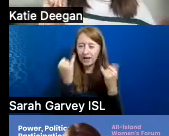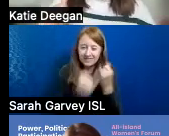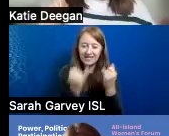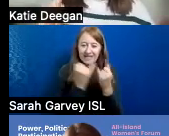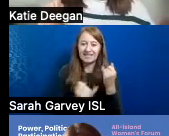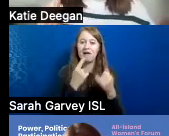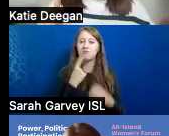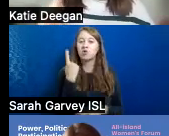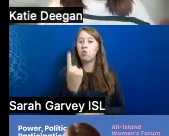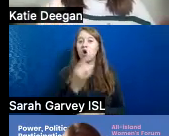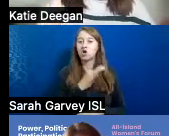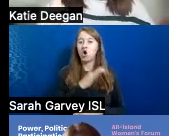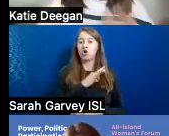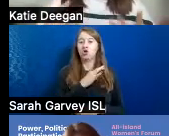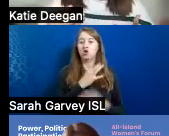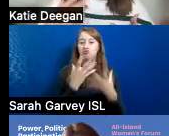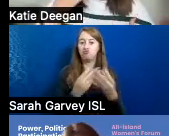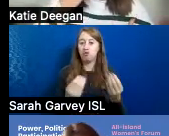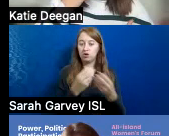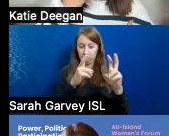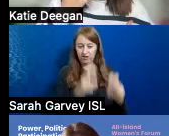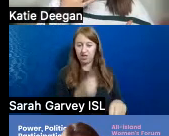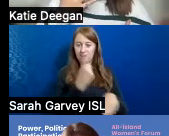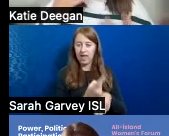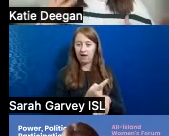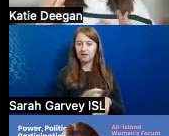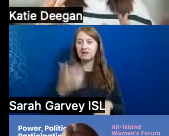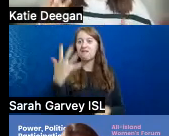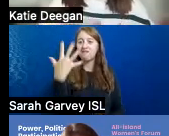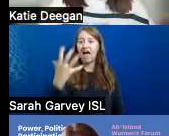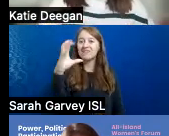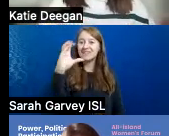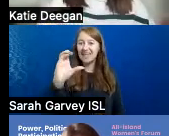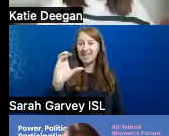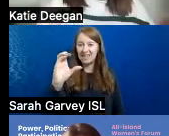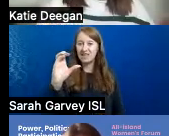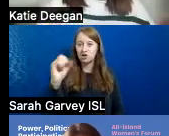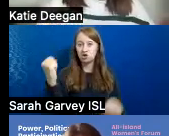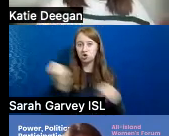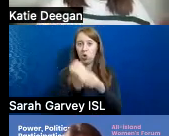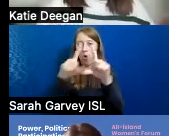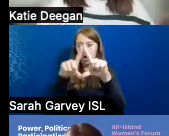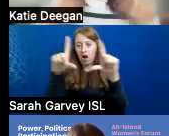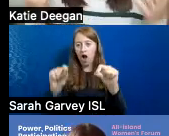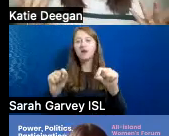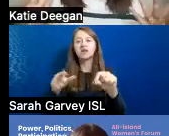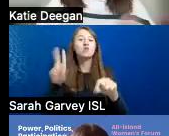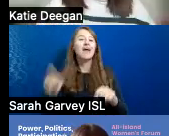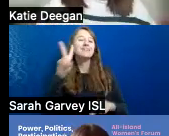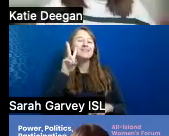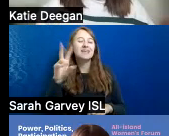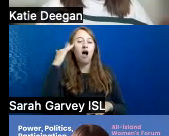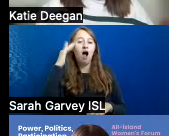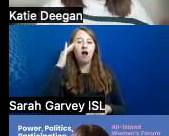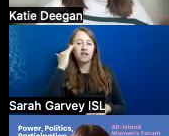the 5C scorecard, in which you can see the progress that Ireland has made on the 5 Cs that are barriers to women running for election. And then, of course, follow